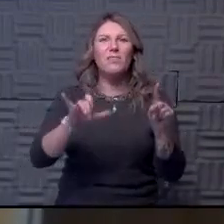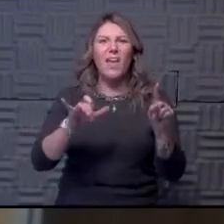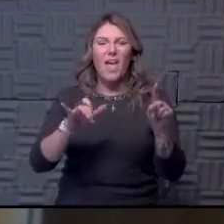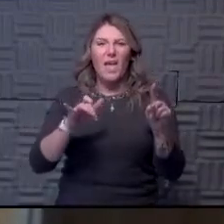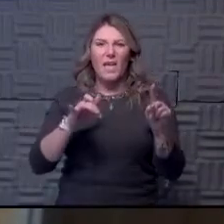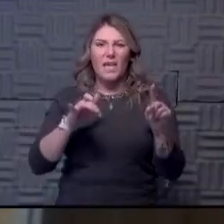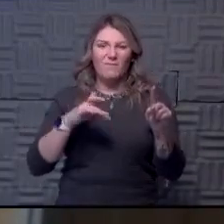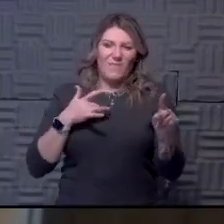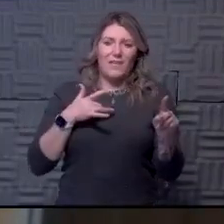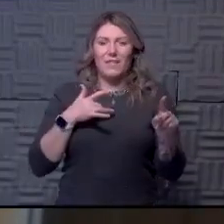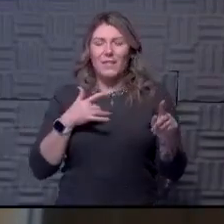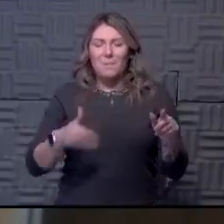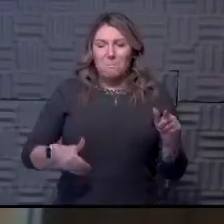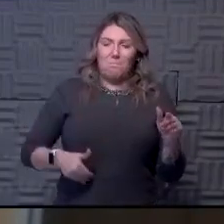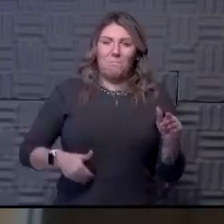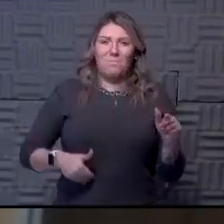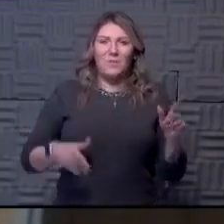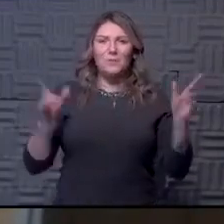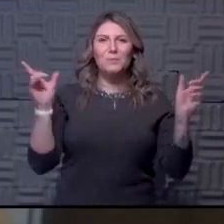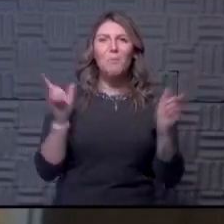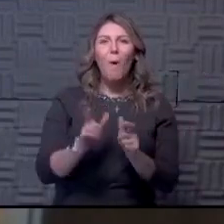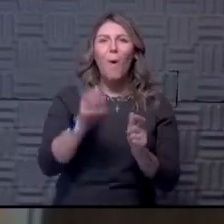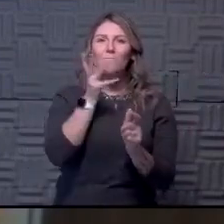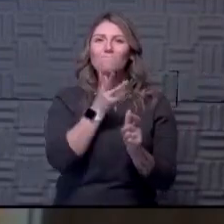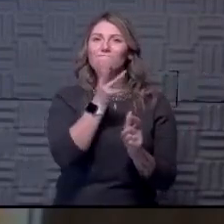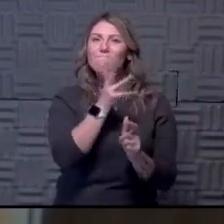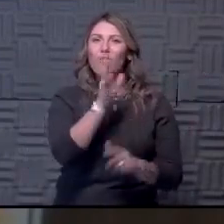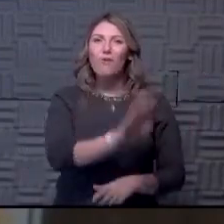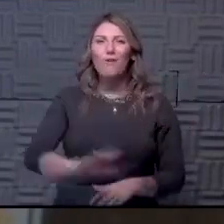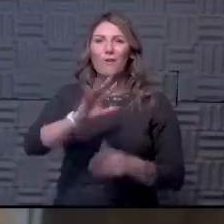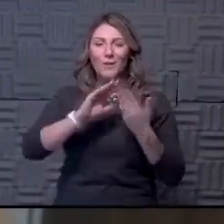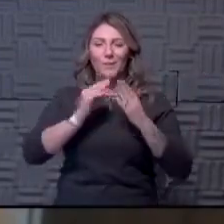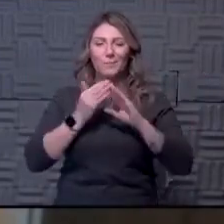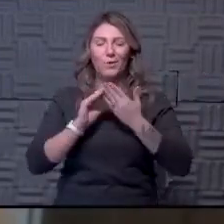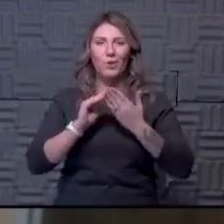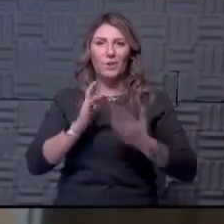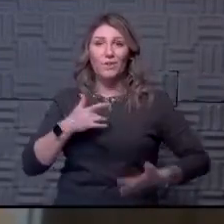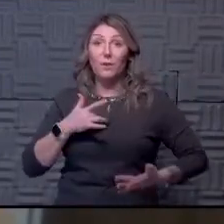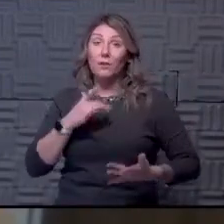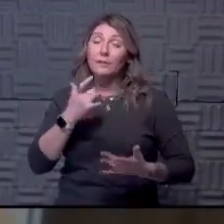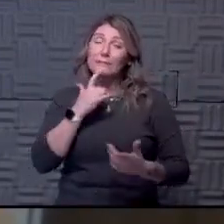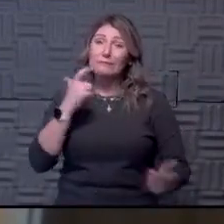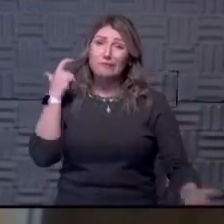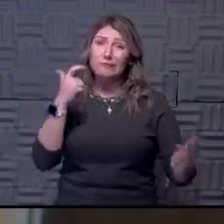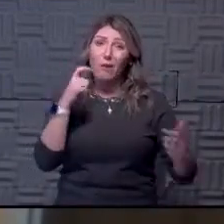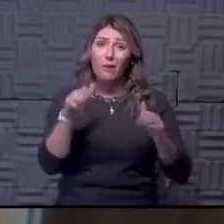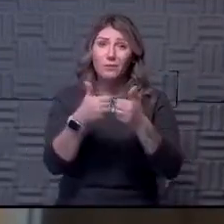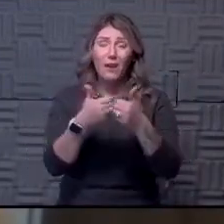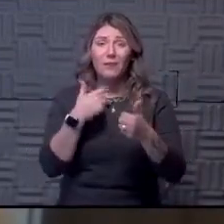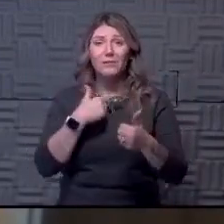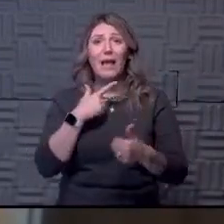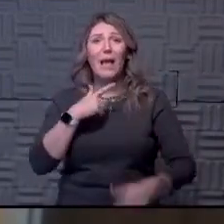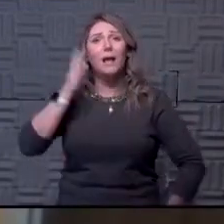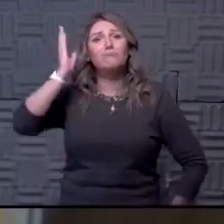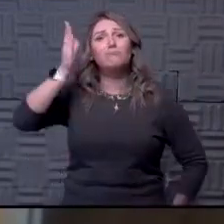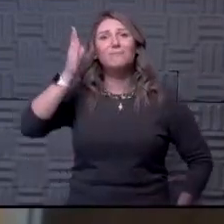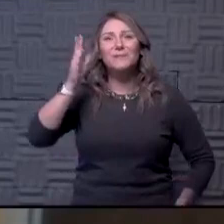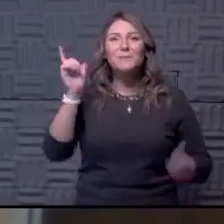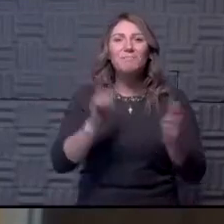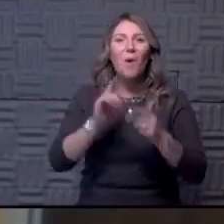small town, rural security that a lot of them feel has been one of the biggest challenges. I gave a speech out in a little